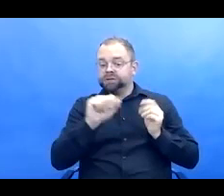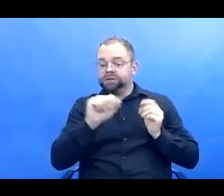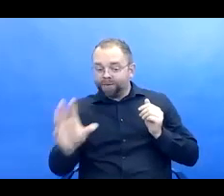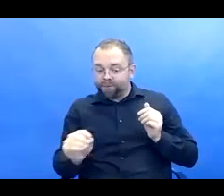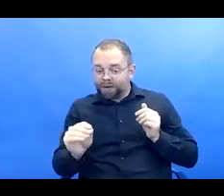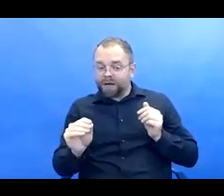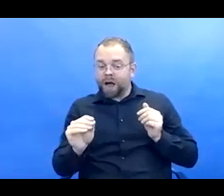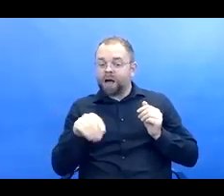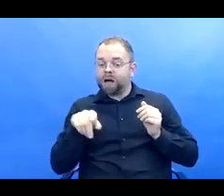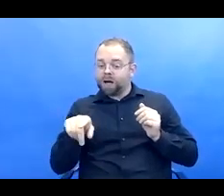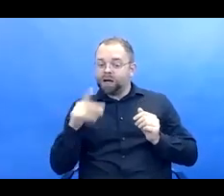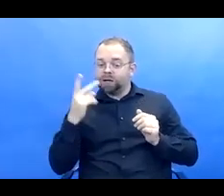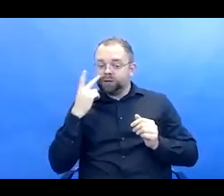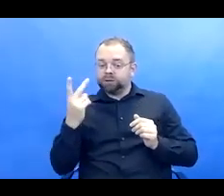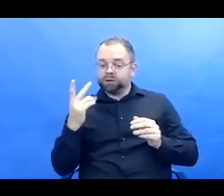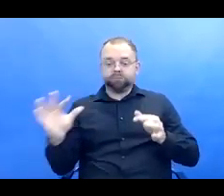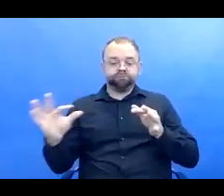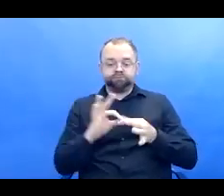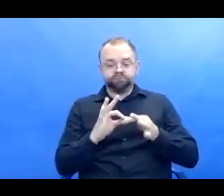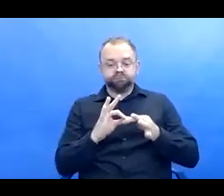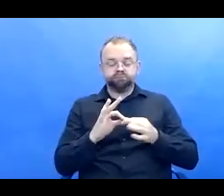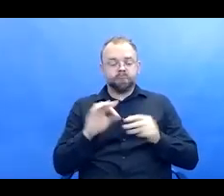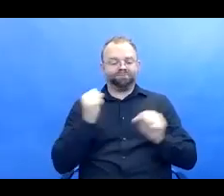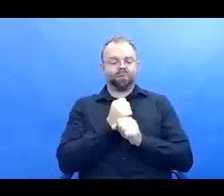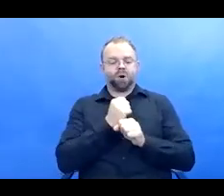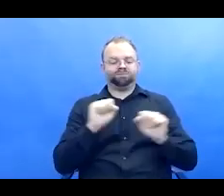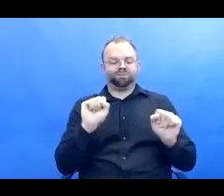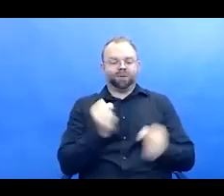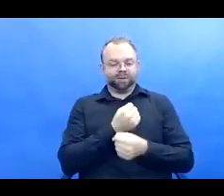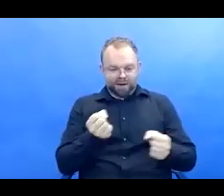universal. And there are also political framework